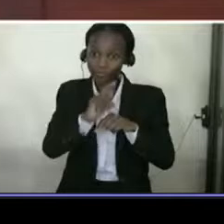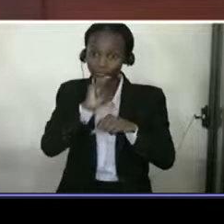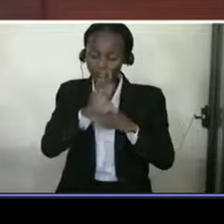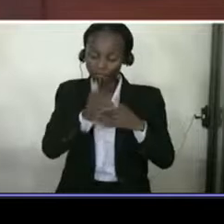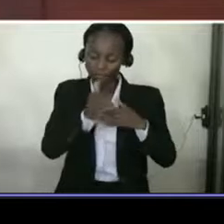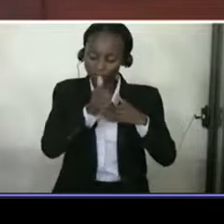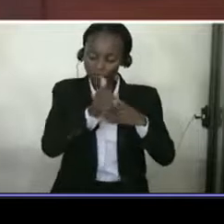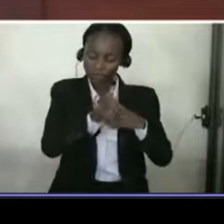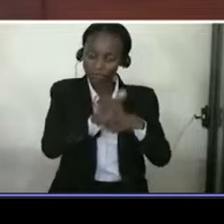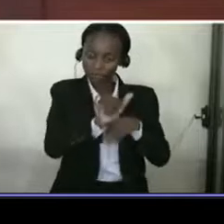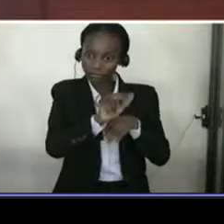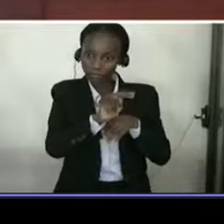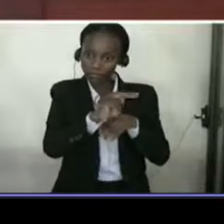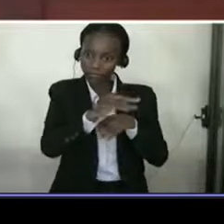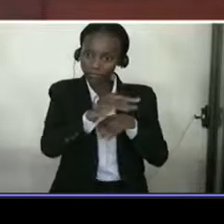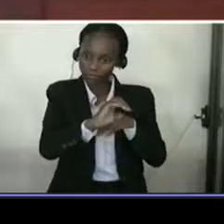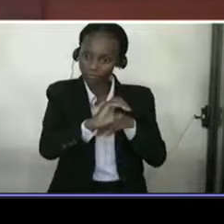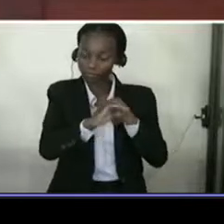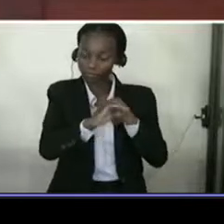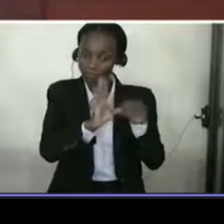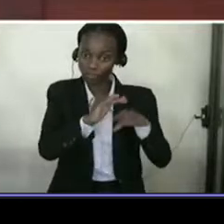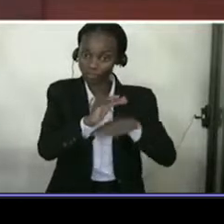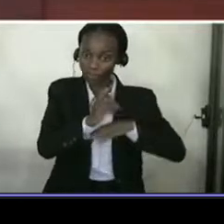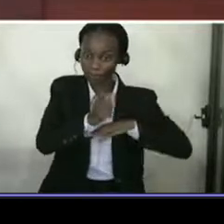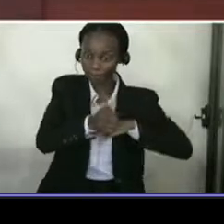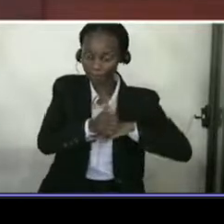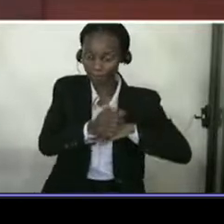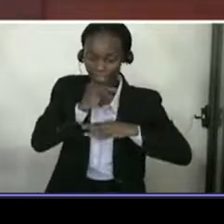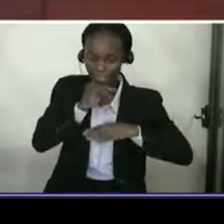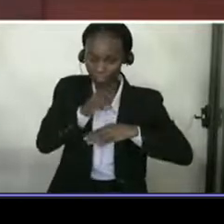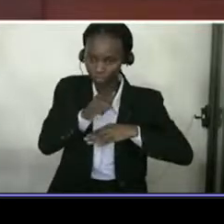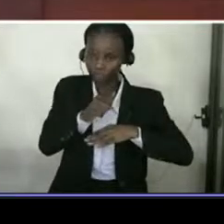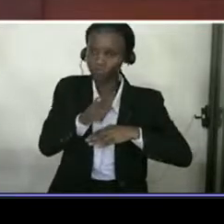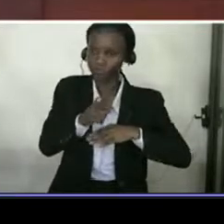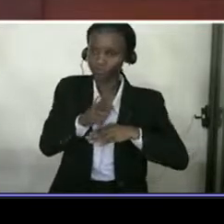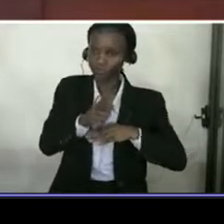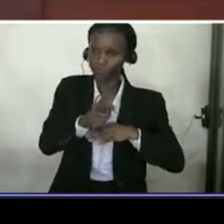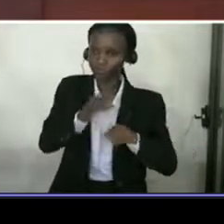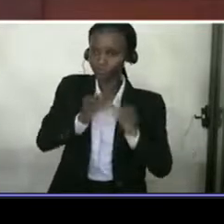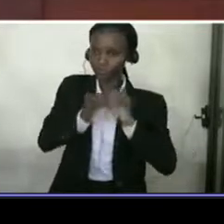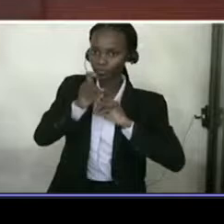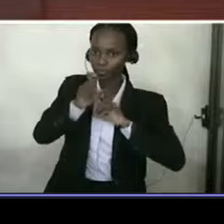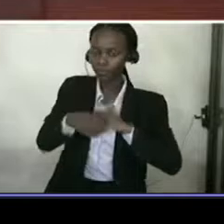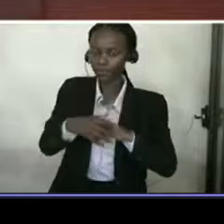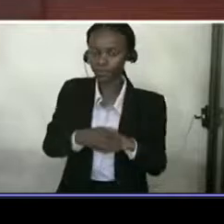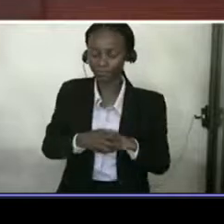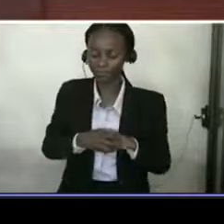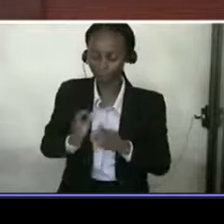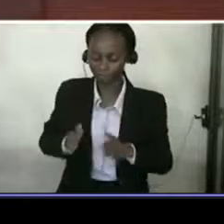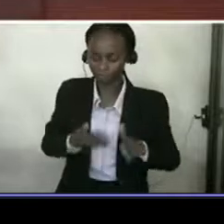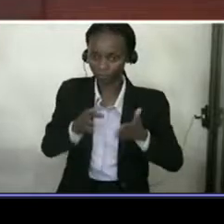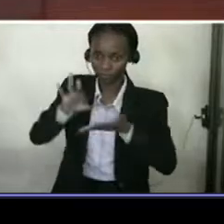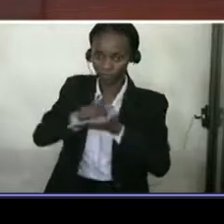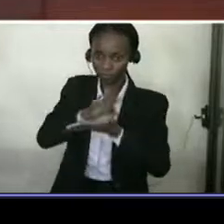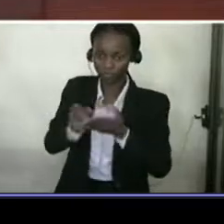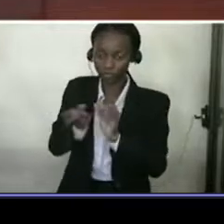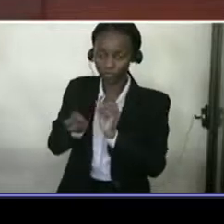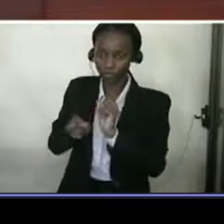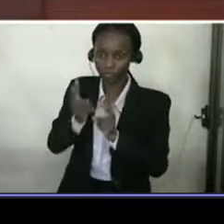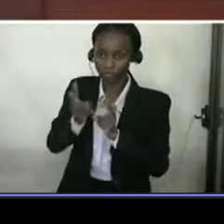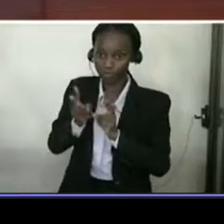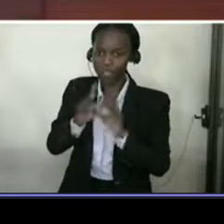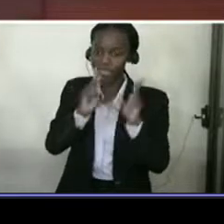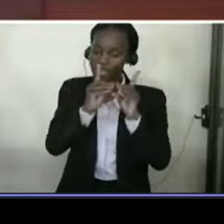but the issue of overpayments needs to be nipped. Vote 12, the department has incurred fruitless and